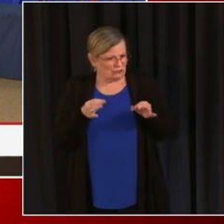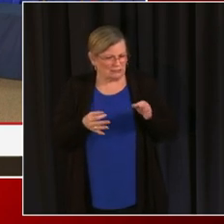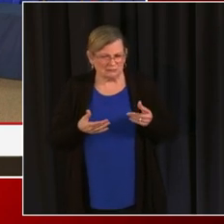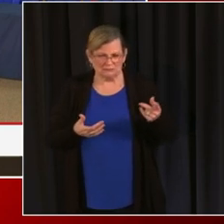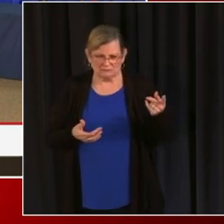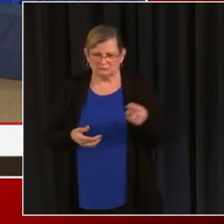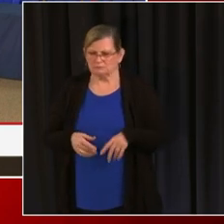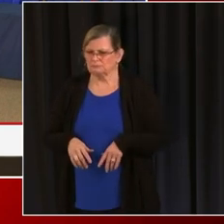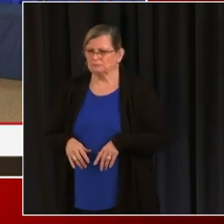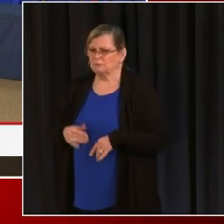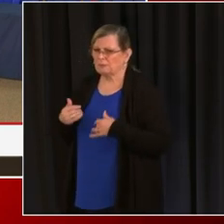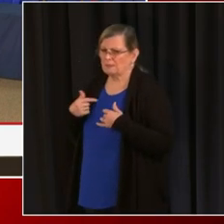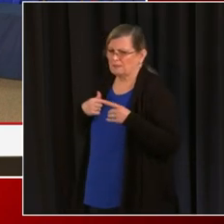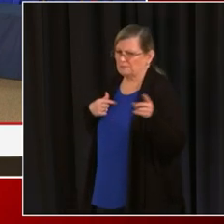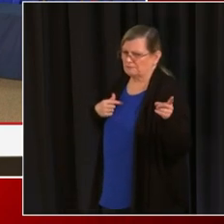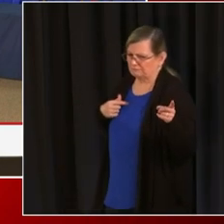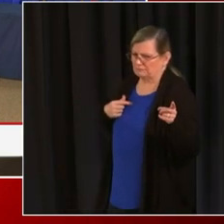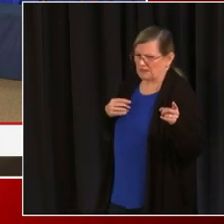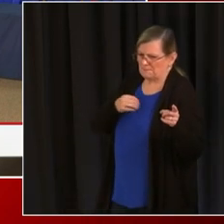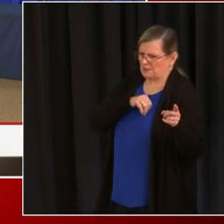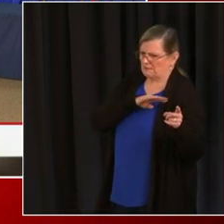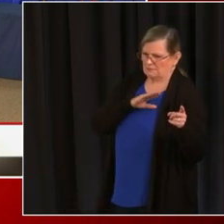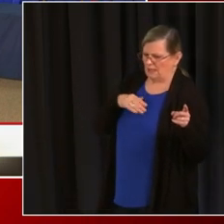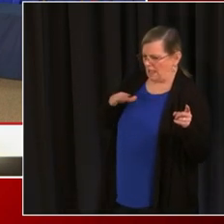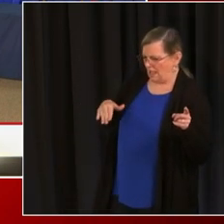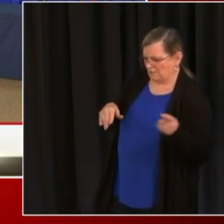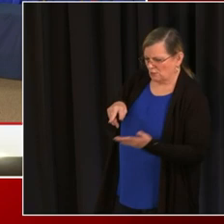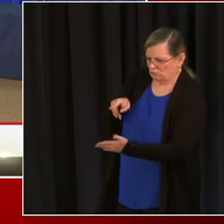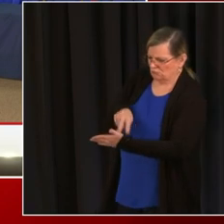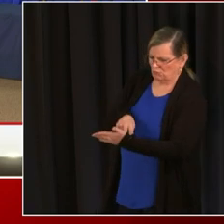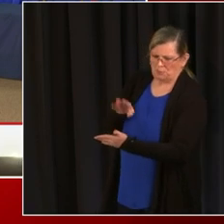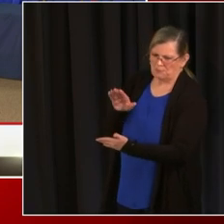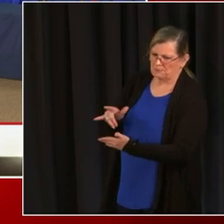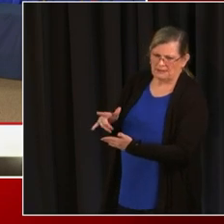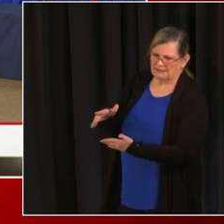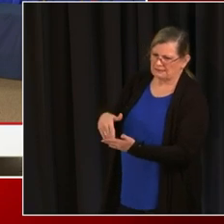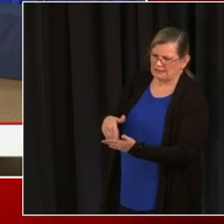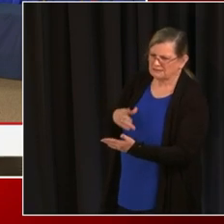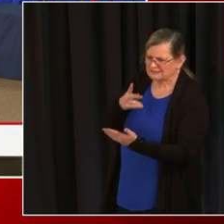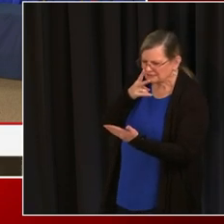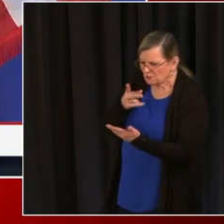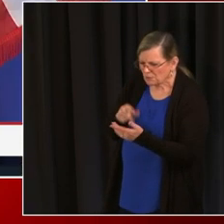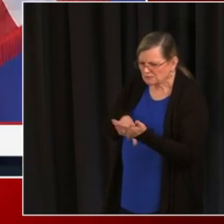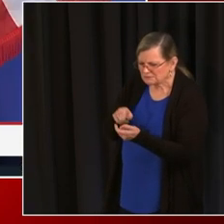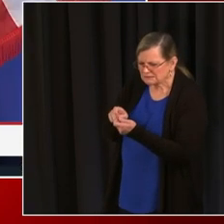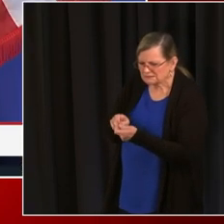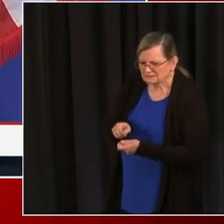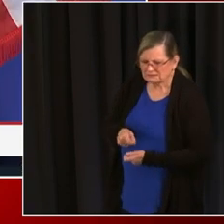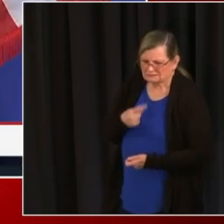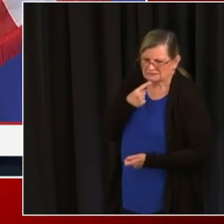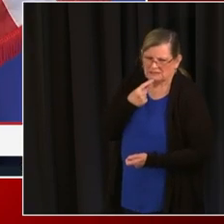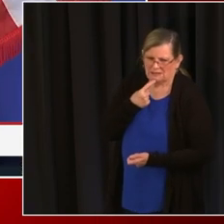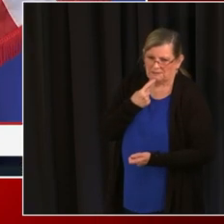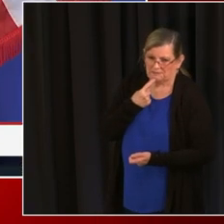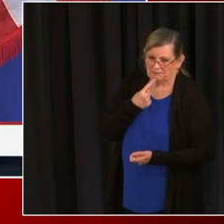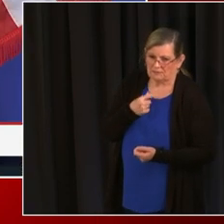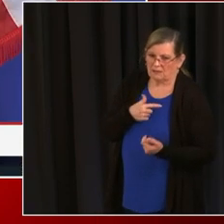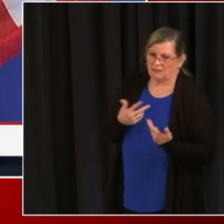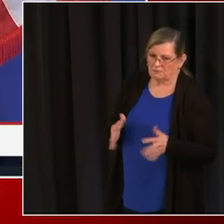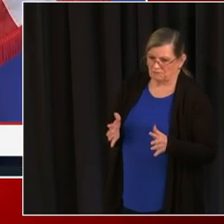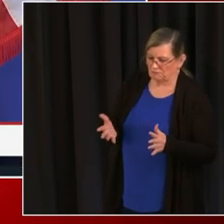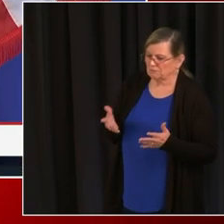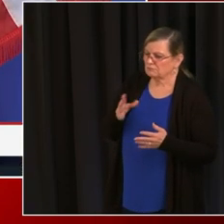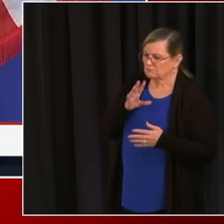Sure. I haven't examined that bill, so I won't comment on it specifically. But I have talked